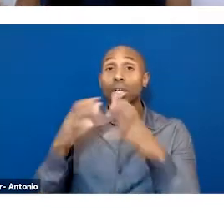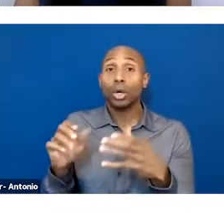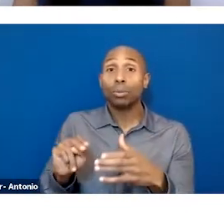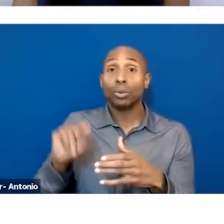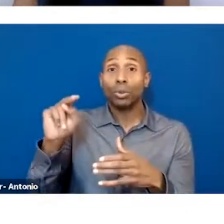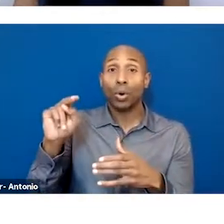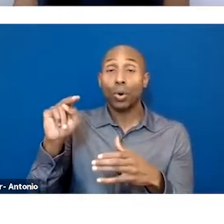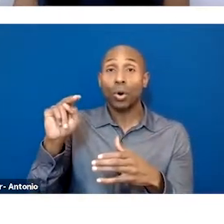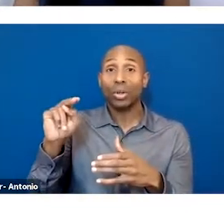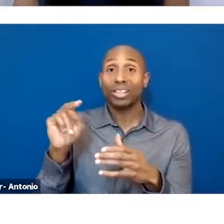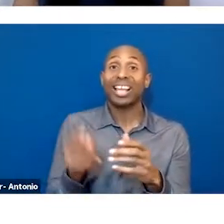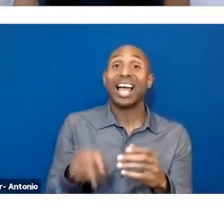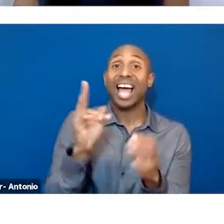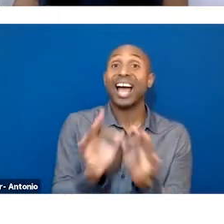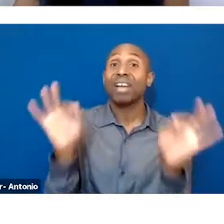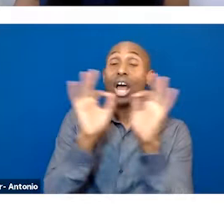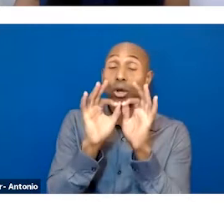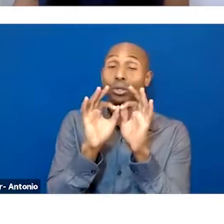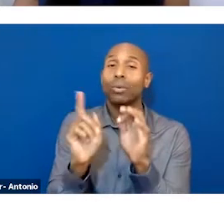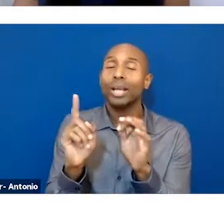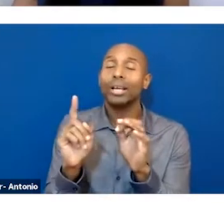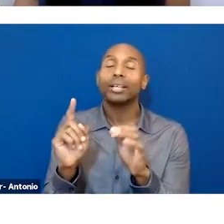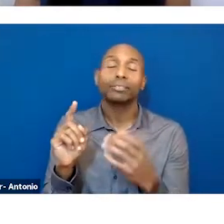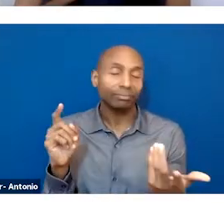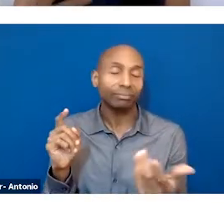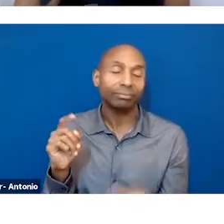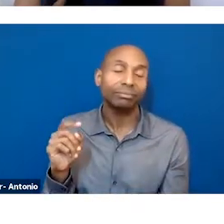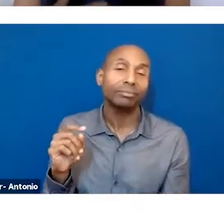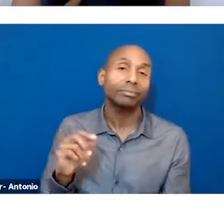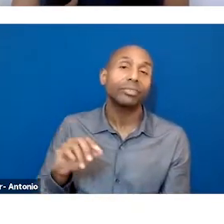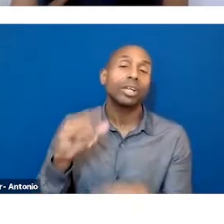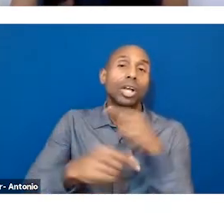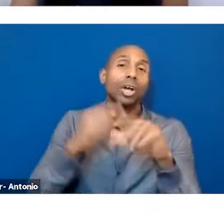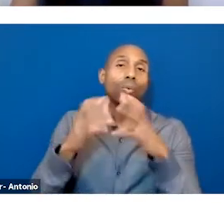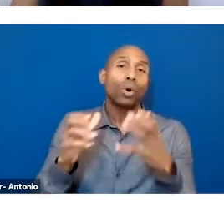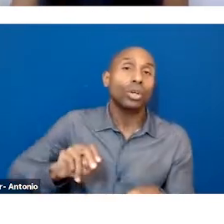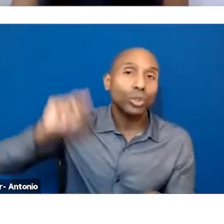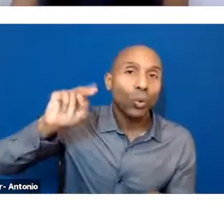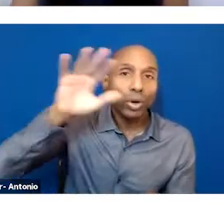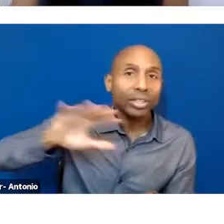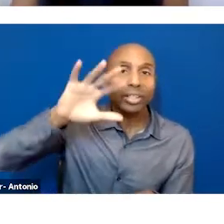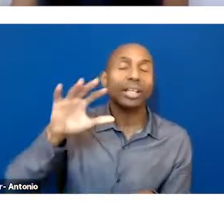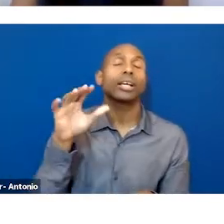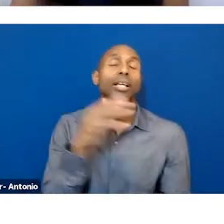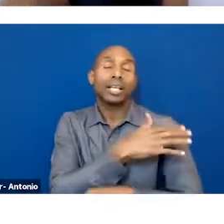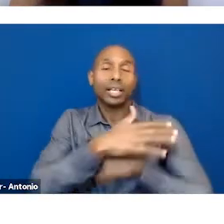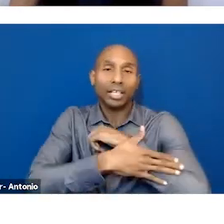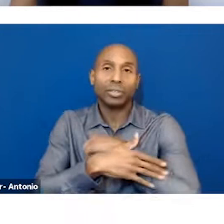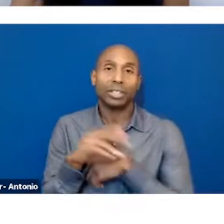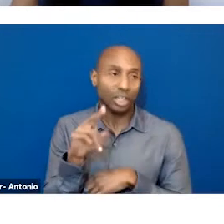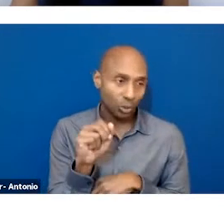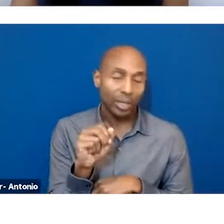And low value, low prestige production labor is pushed onto the global South.